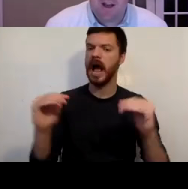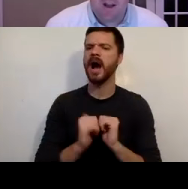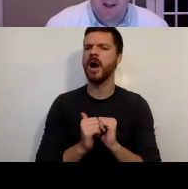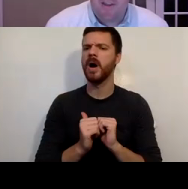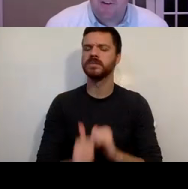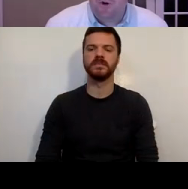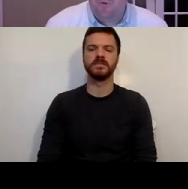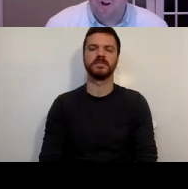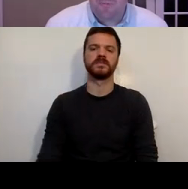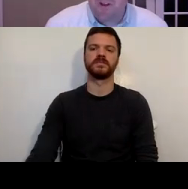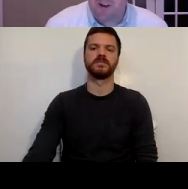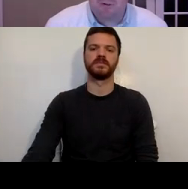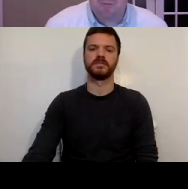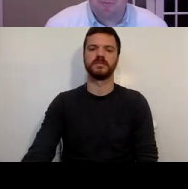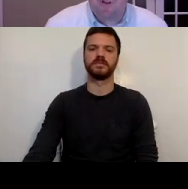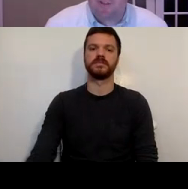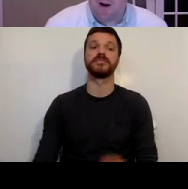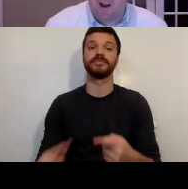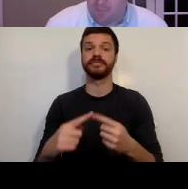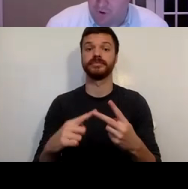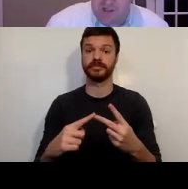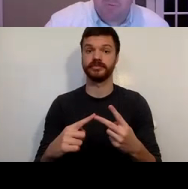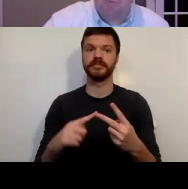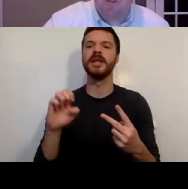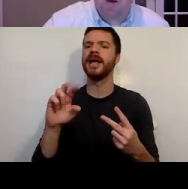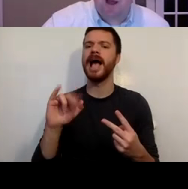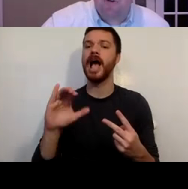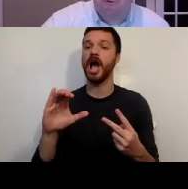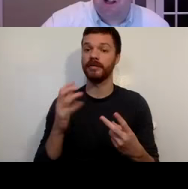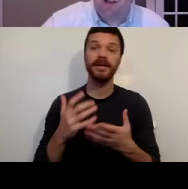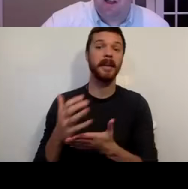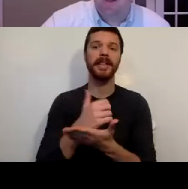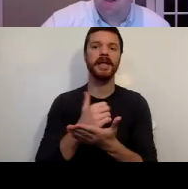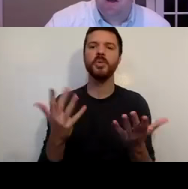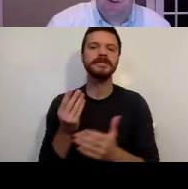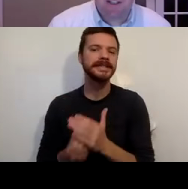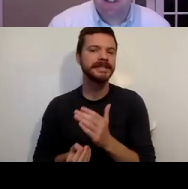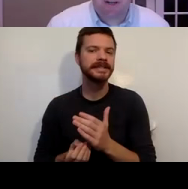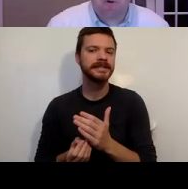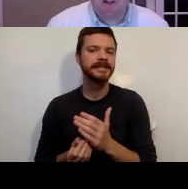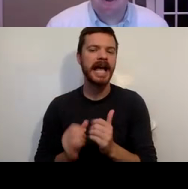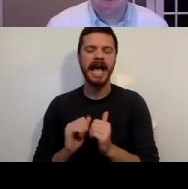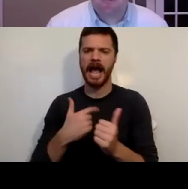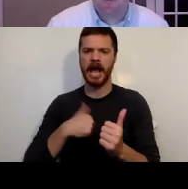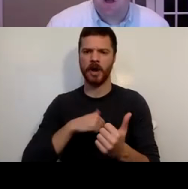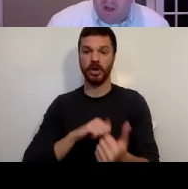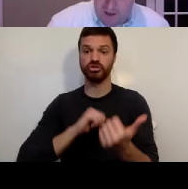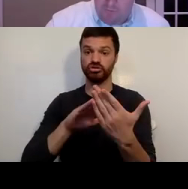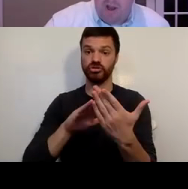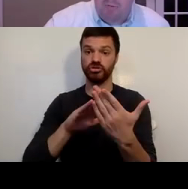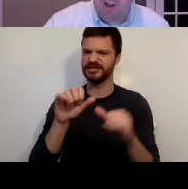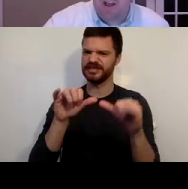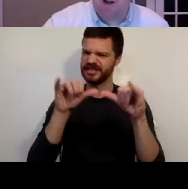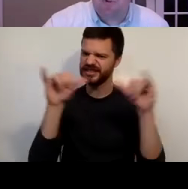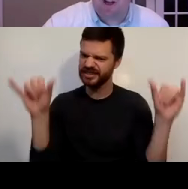that? And then two, what is missing from something like the ERIC compilation when we think about directly addressing systemic racism